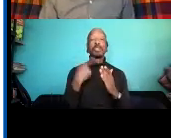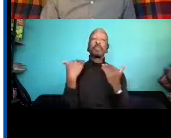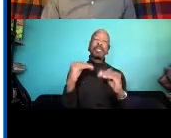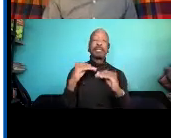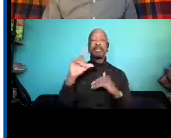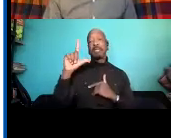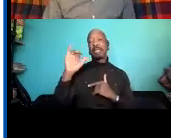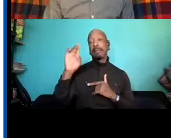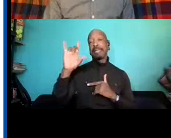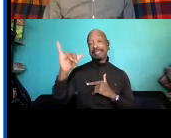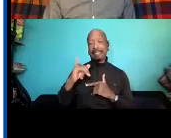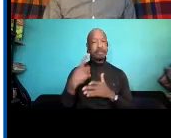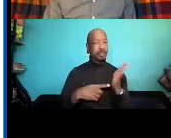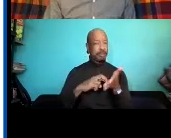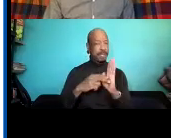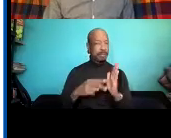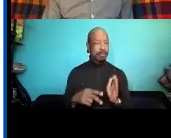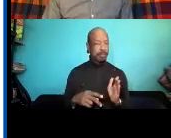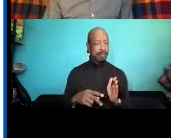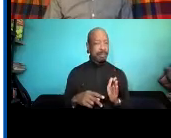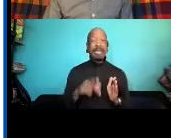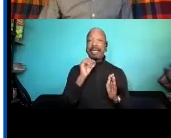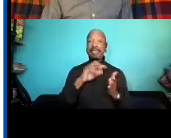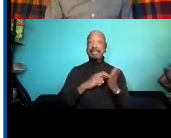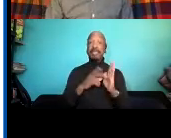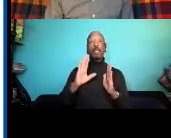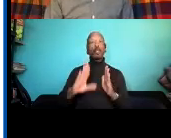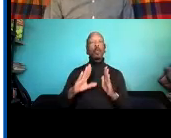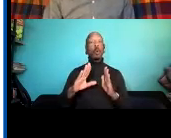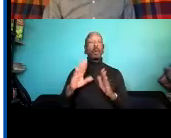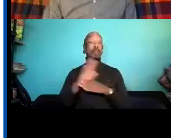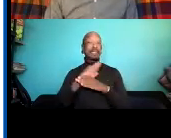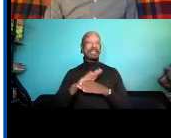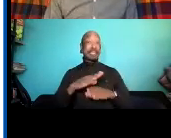that mean? It doesn't mean that your enterprise is protected from getting sued.